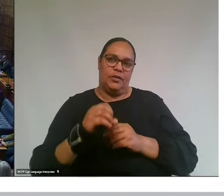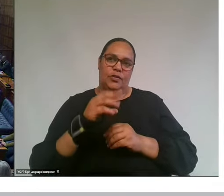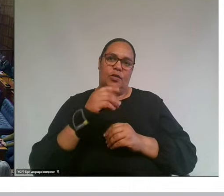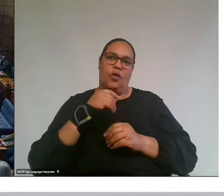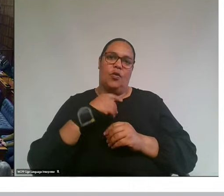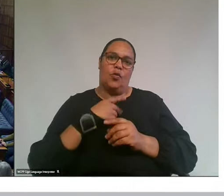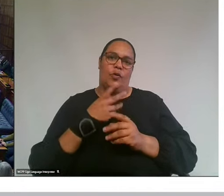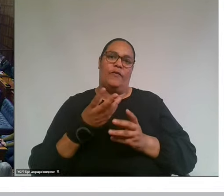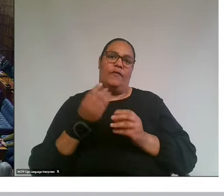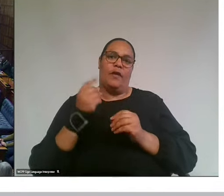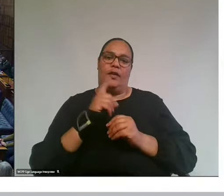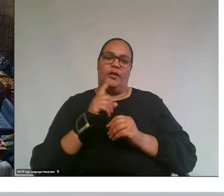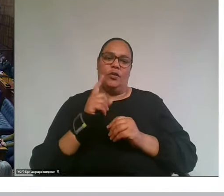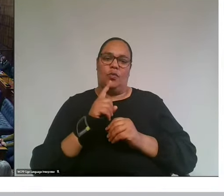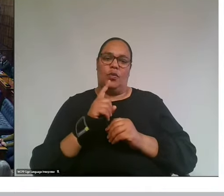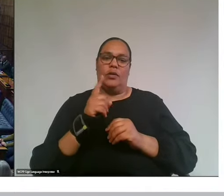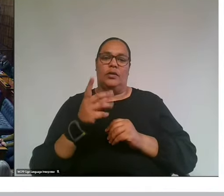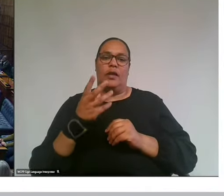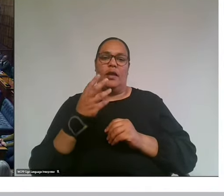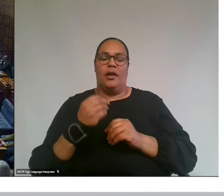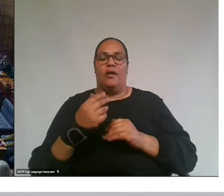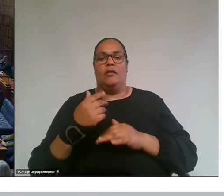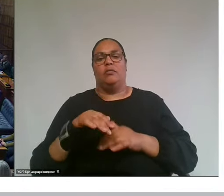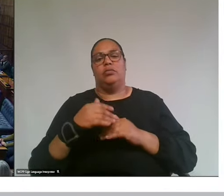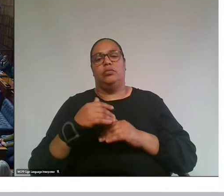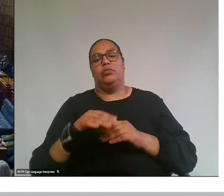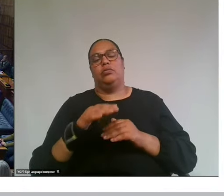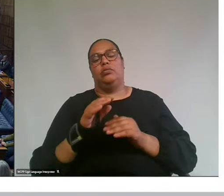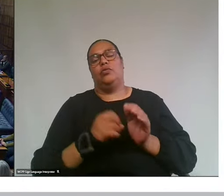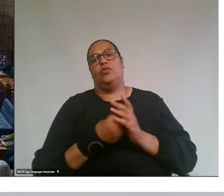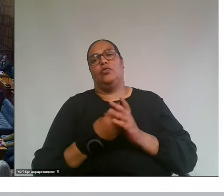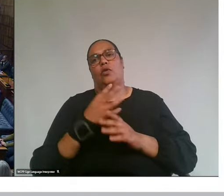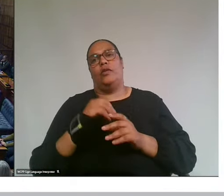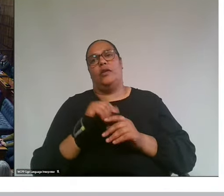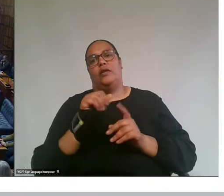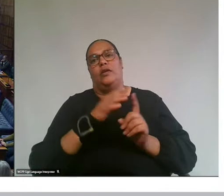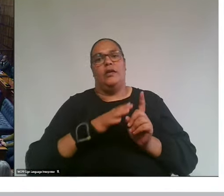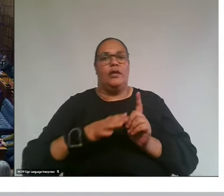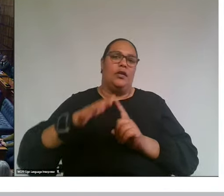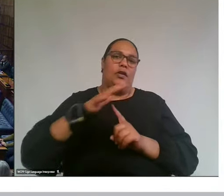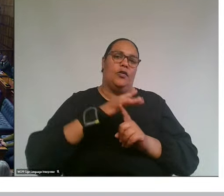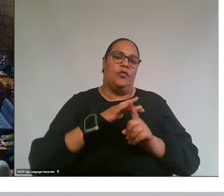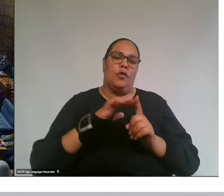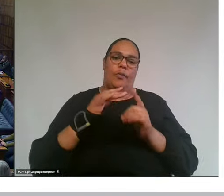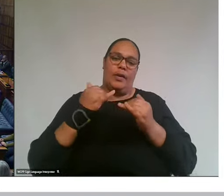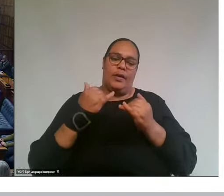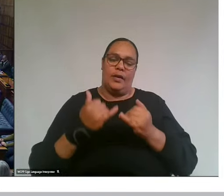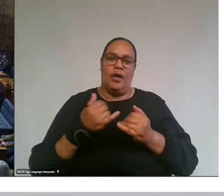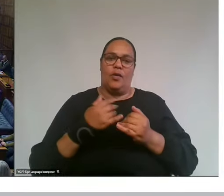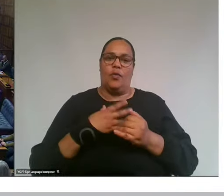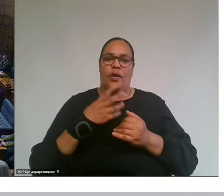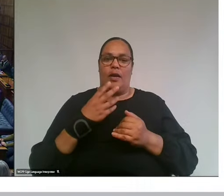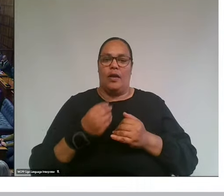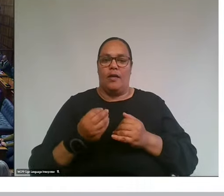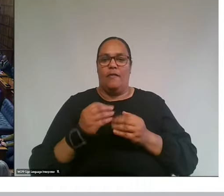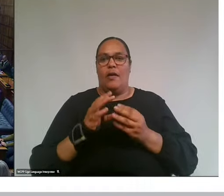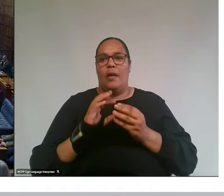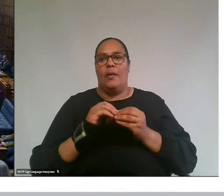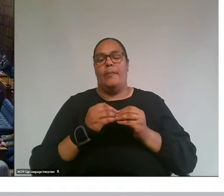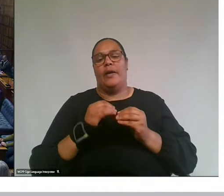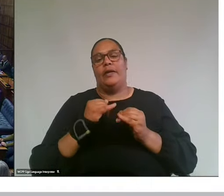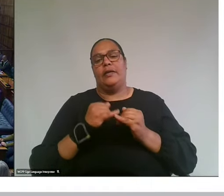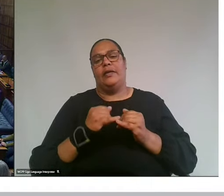finding that there's you know there's there's been quite a lot of growth in in that area right now we've also got a made in the cape